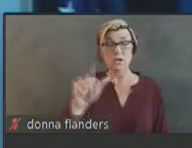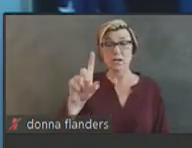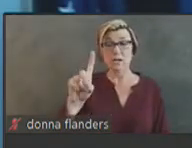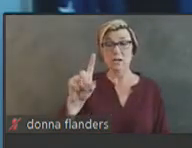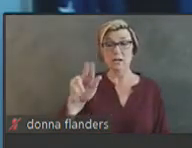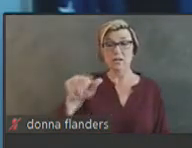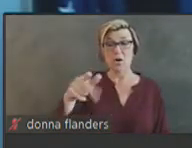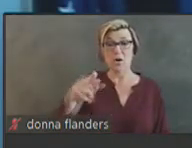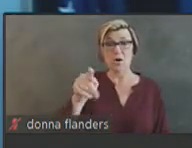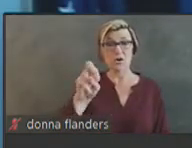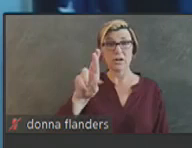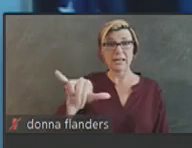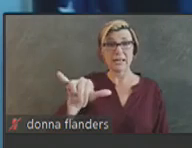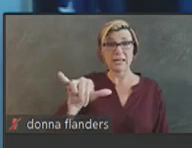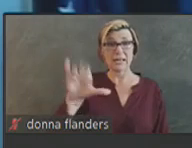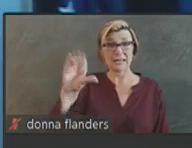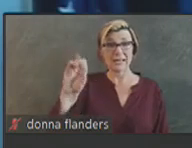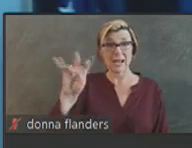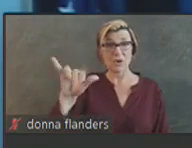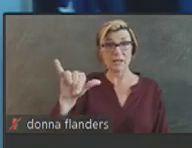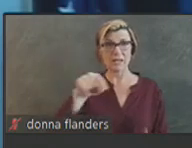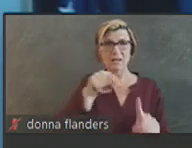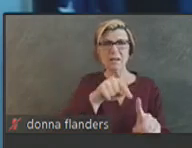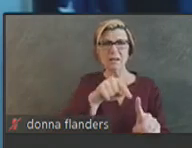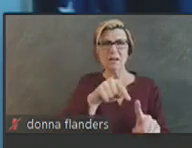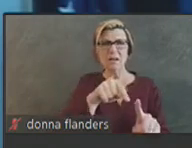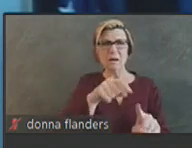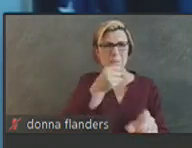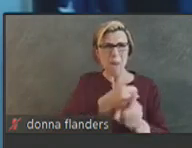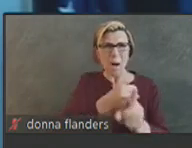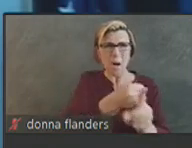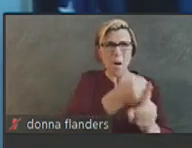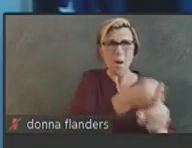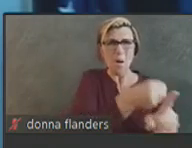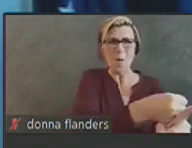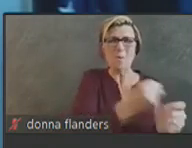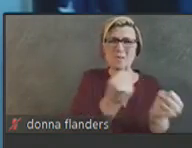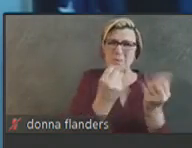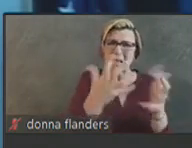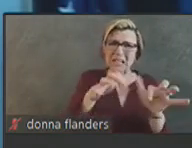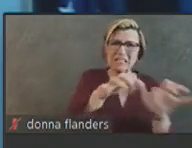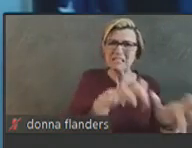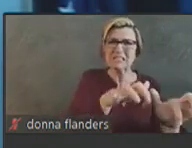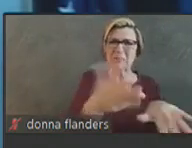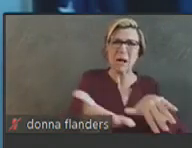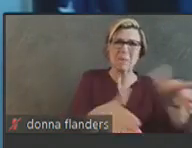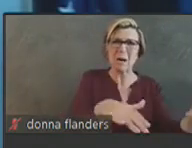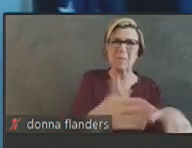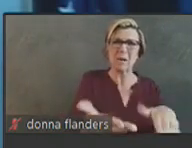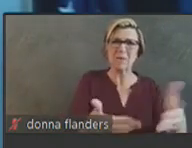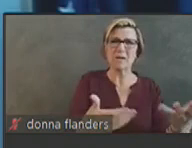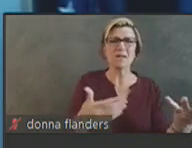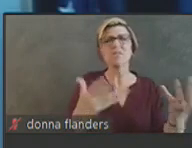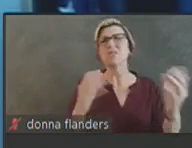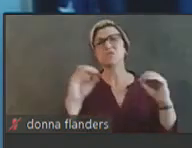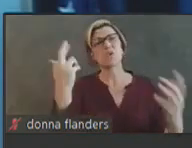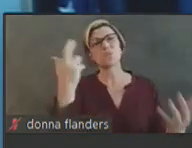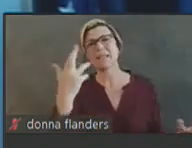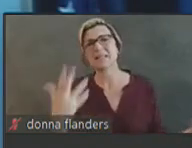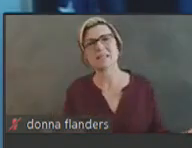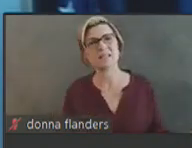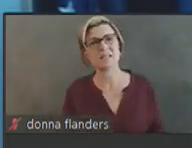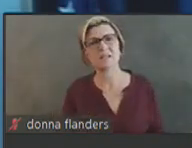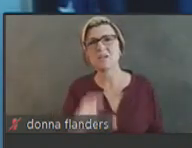is no rational, logical reason for these things to exist in the greatest, most prosperous